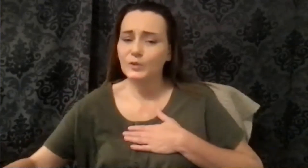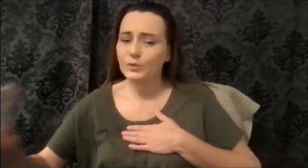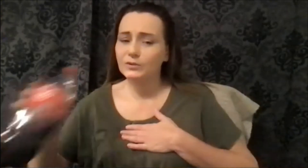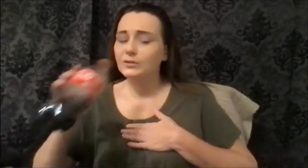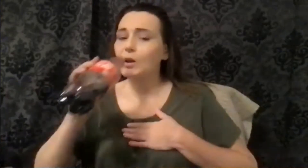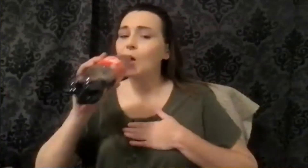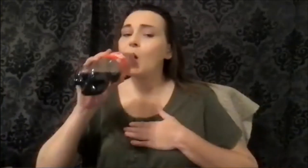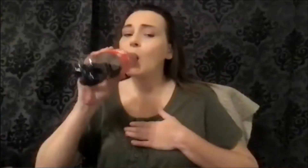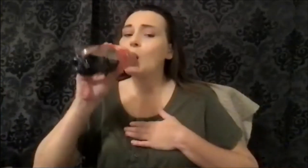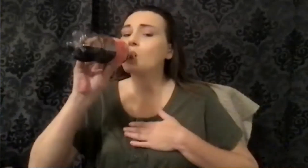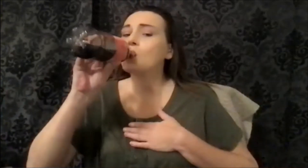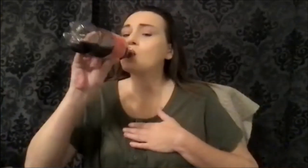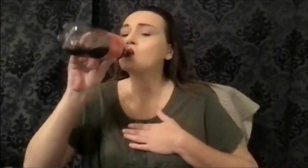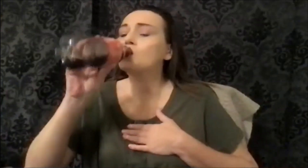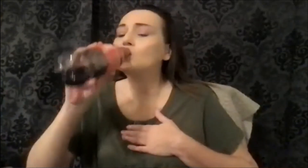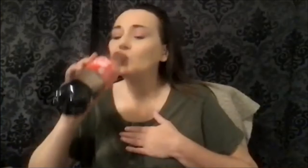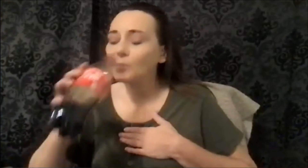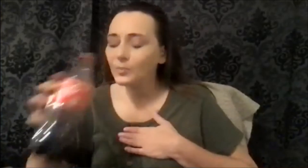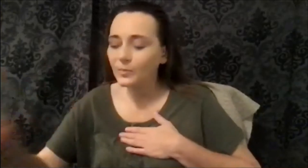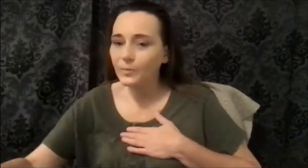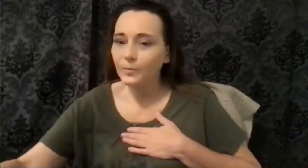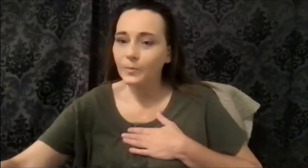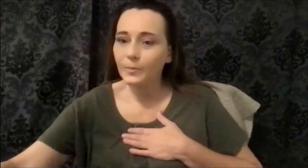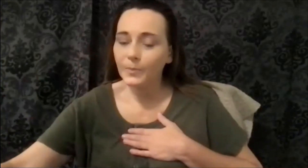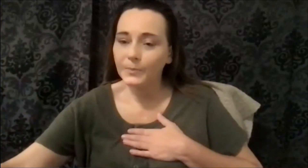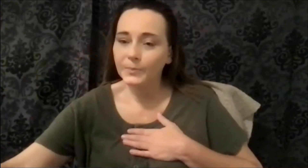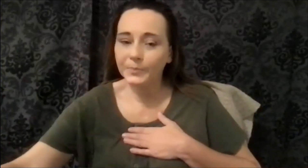Give me 1 second now, I gotta pull it up.